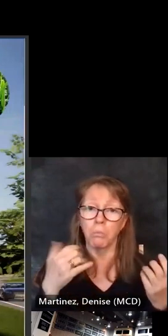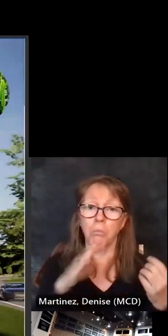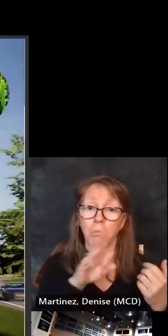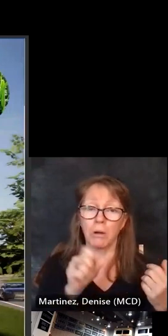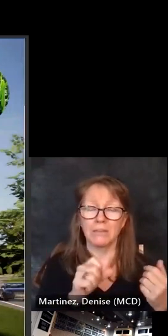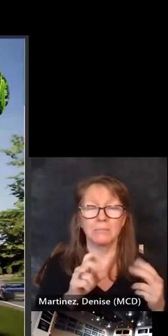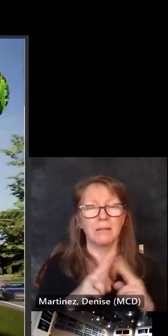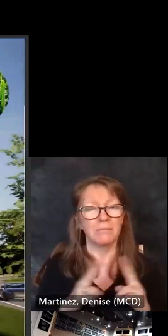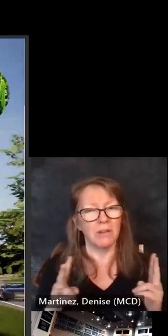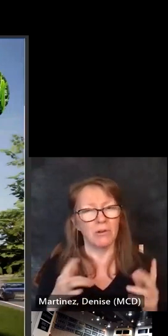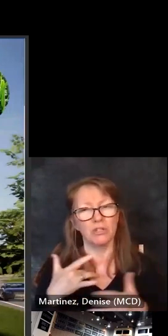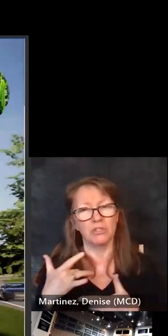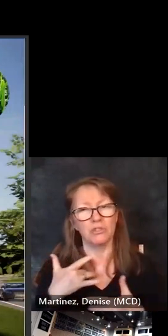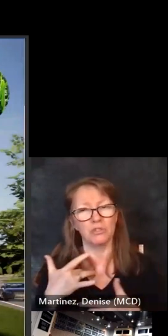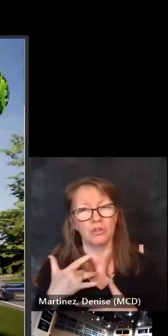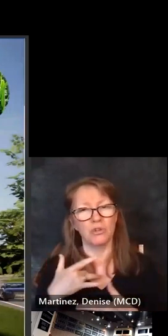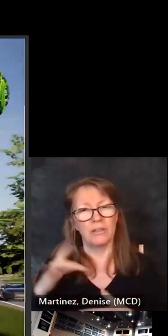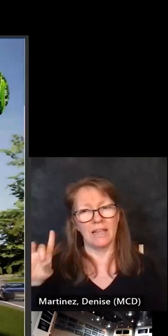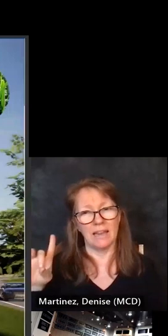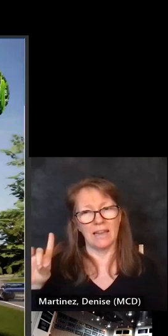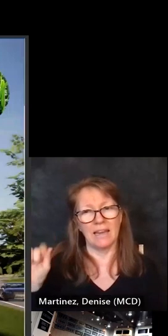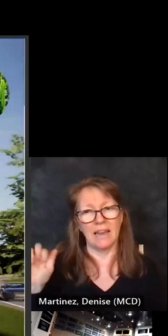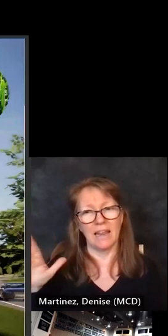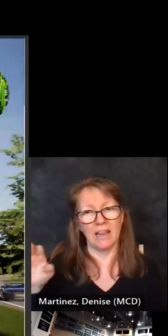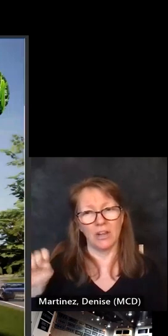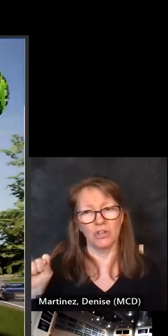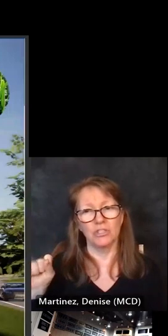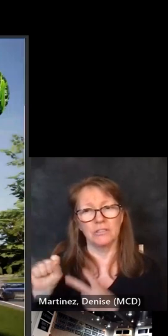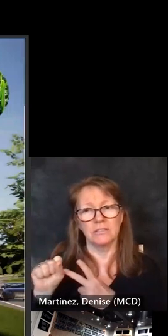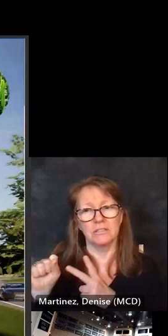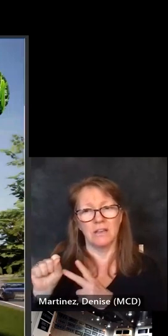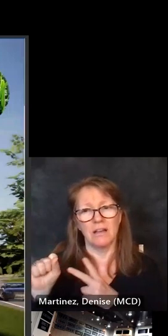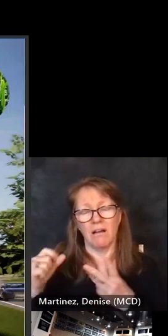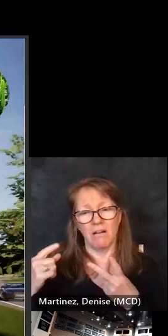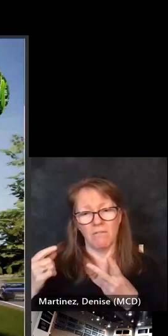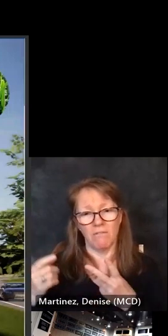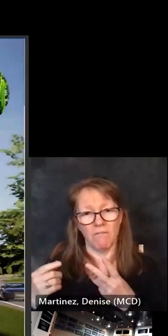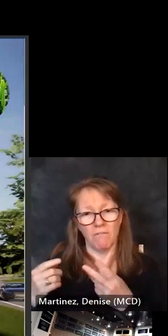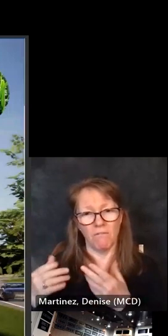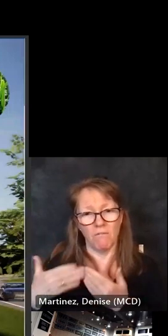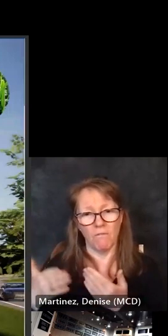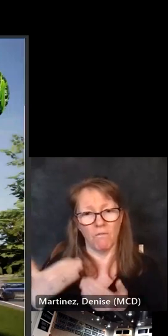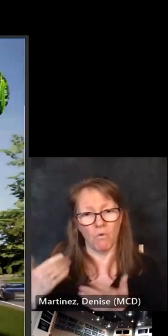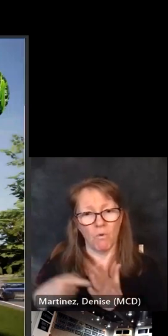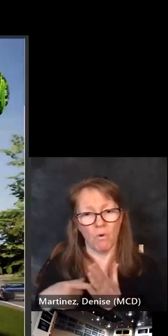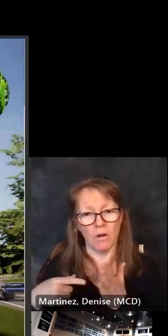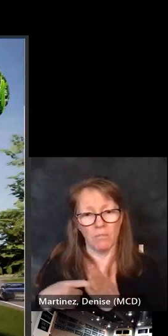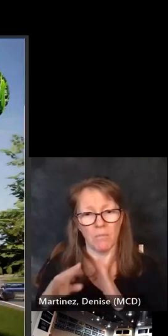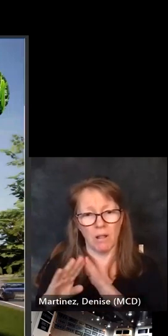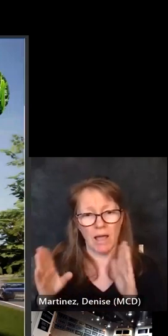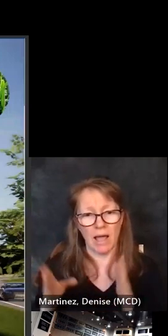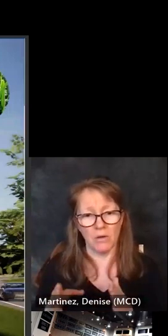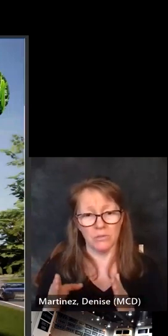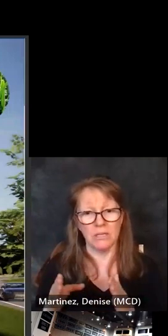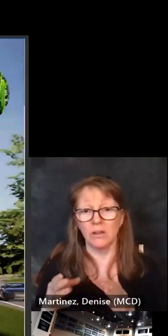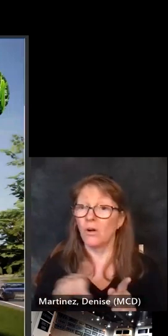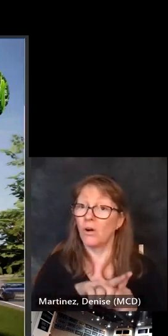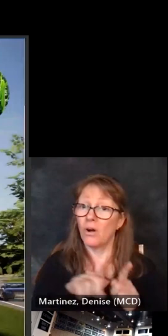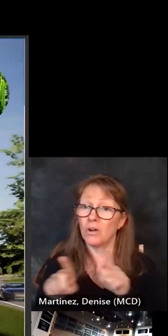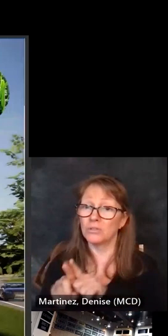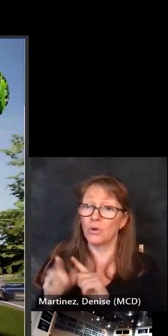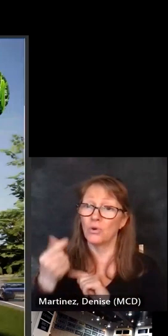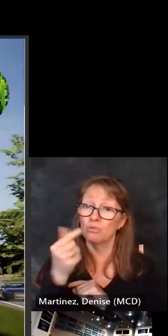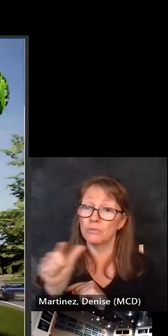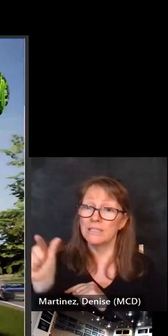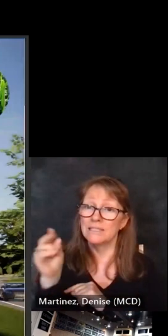about having our 8 acres and having affordable housing. Additionally, green space is very important to me.